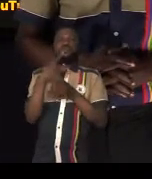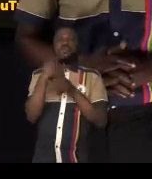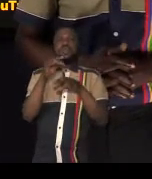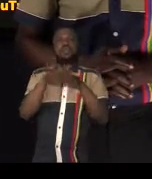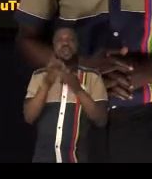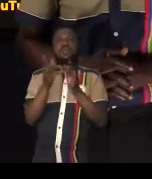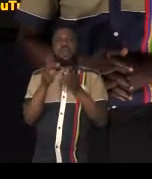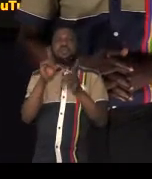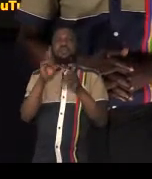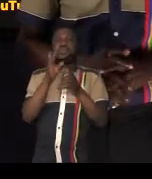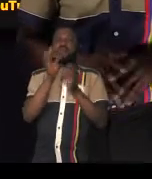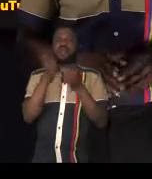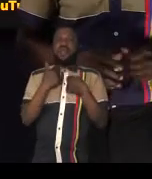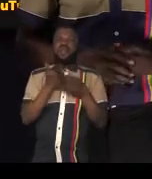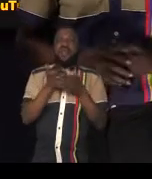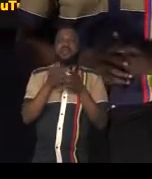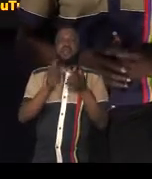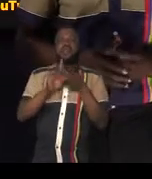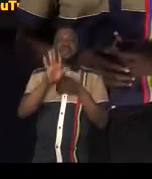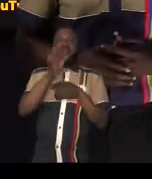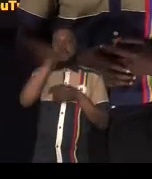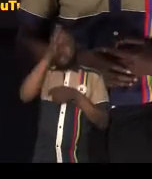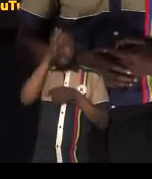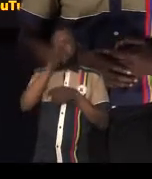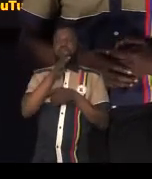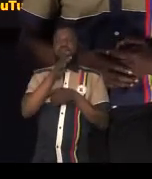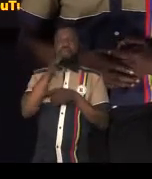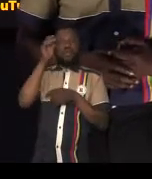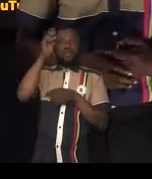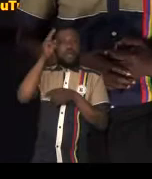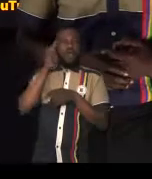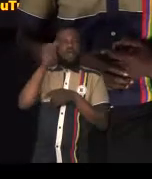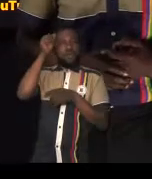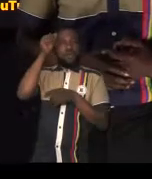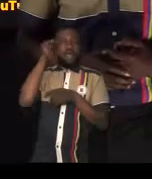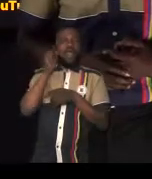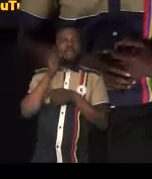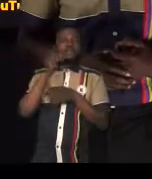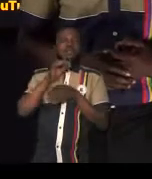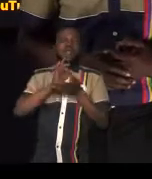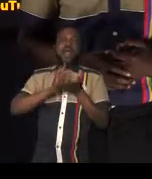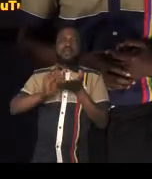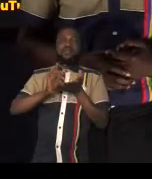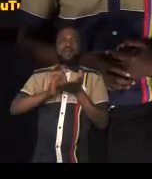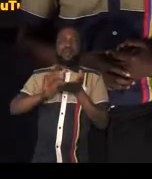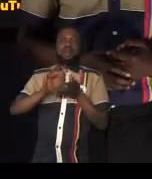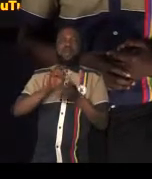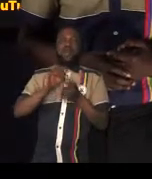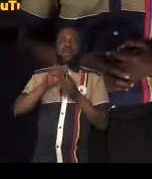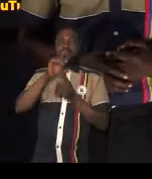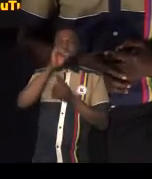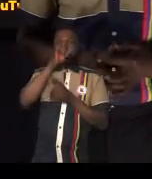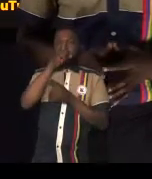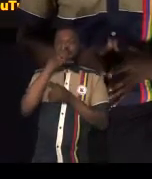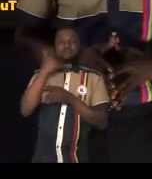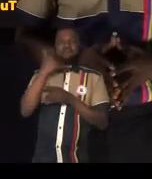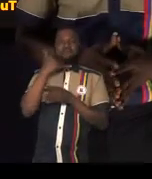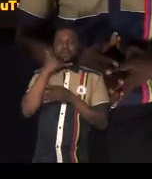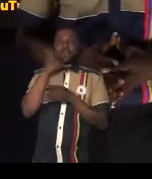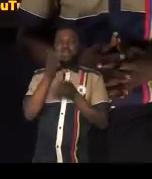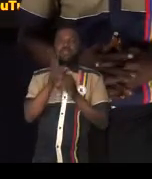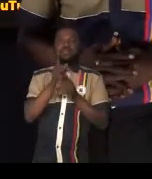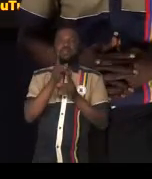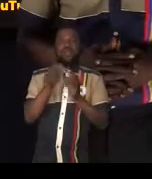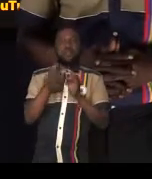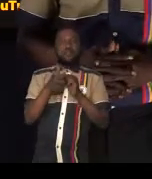Taking the online test is based on if you have access to either your daddy's, your mommy's, your uncle's, or your auntie's Android or